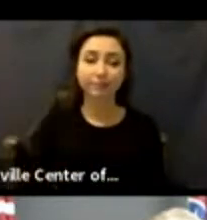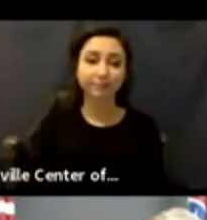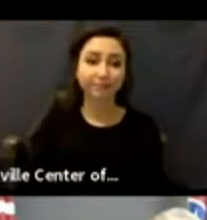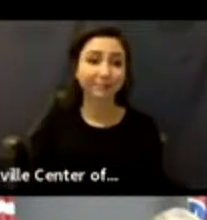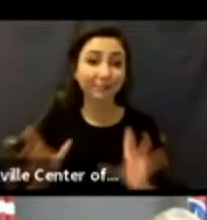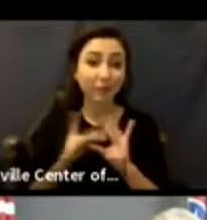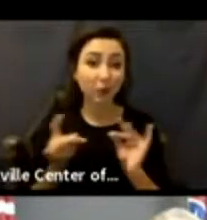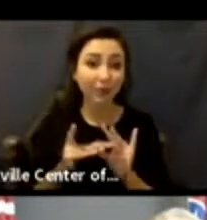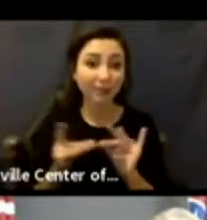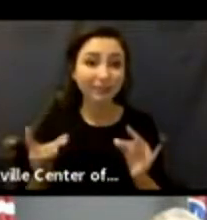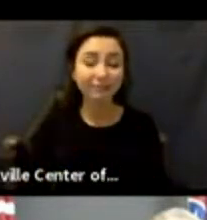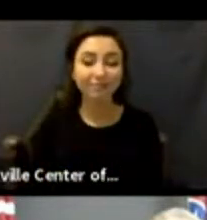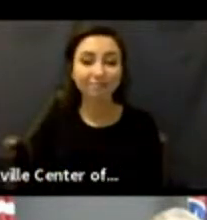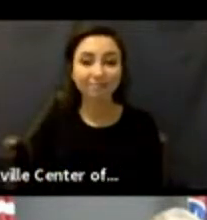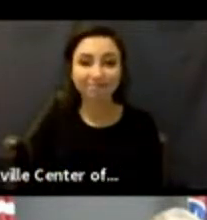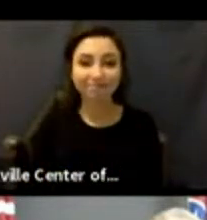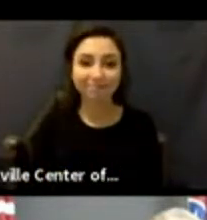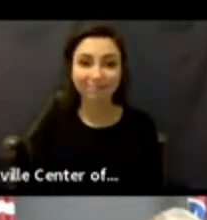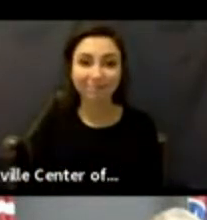Comments?